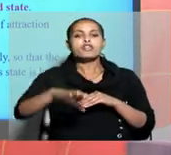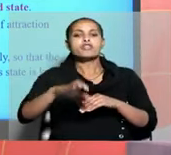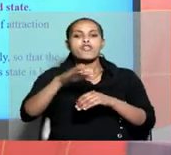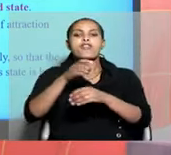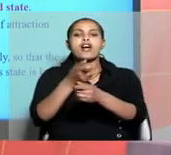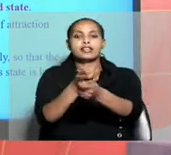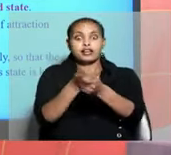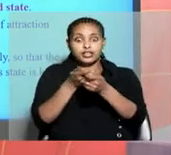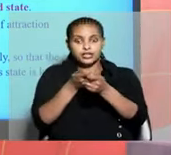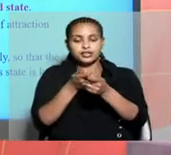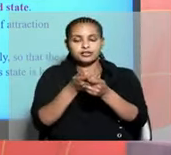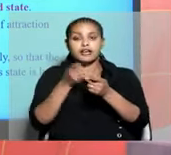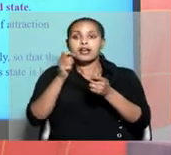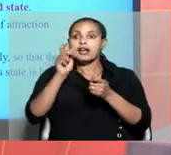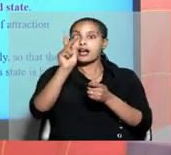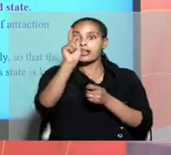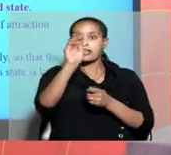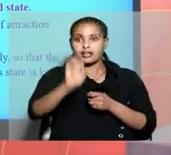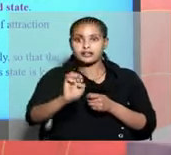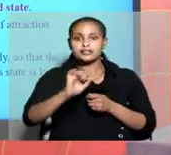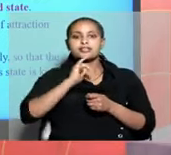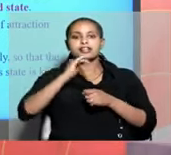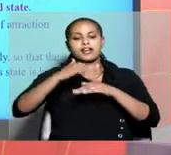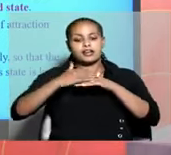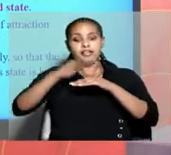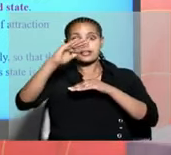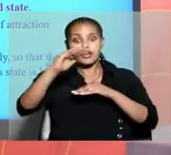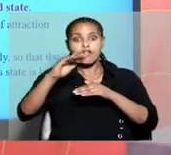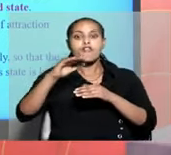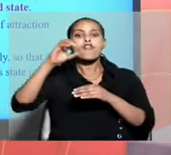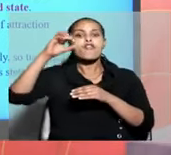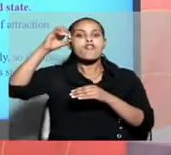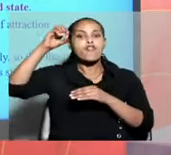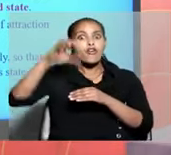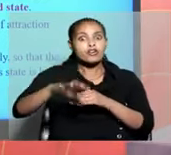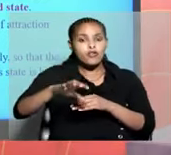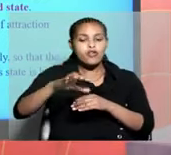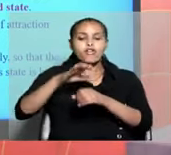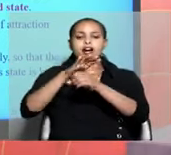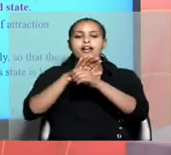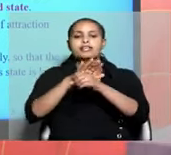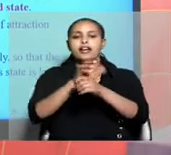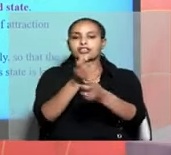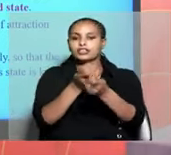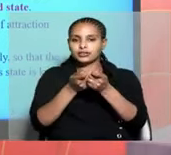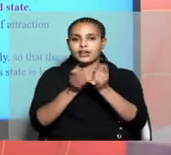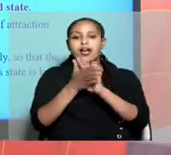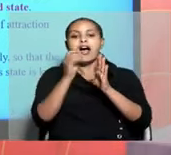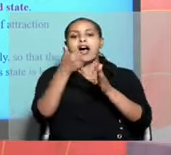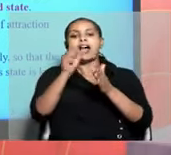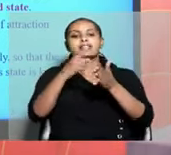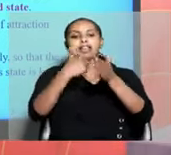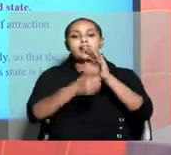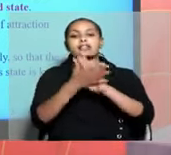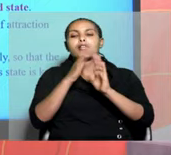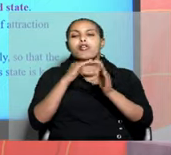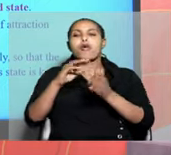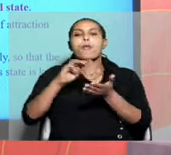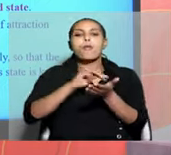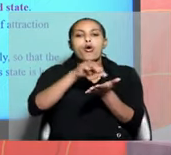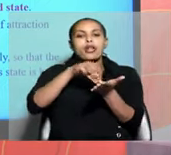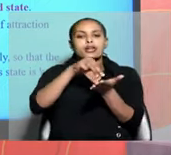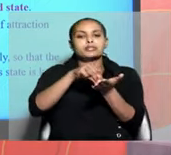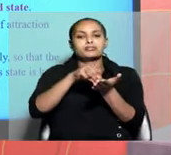attraction. Kinetic energy is greater than force of attraction. As a result, molecules